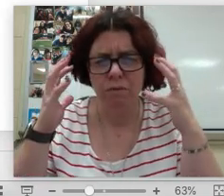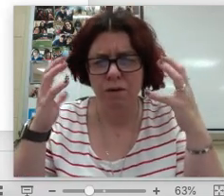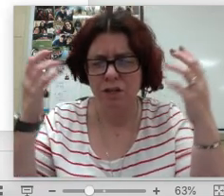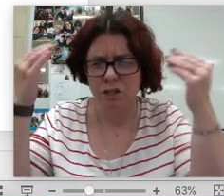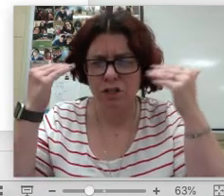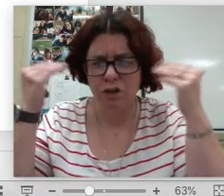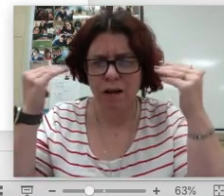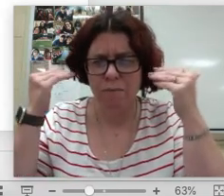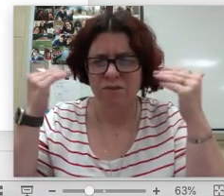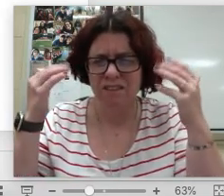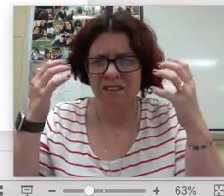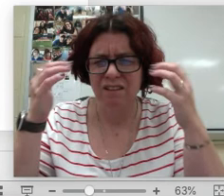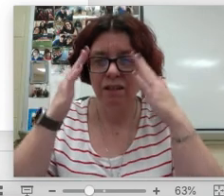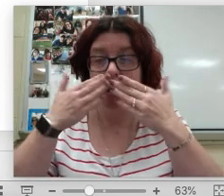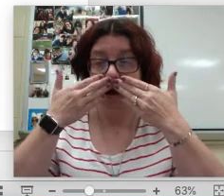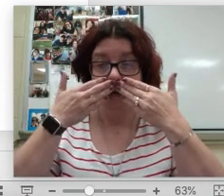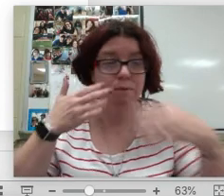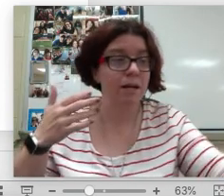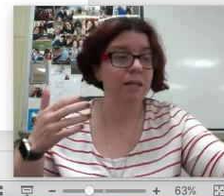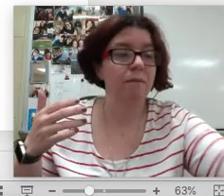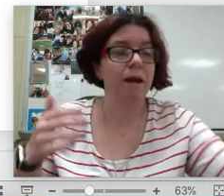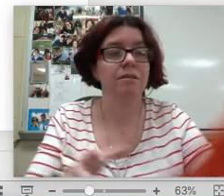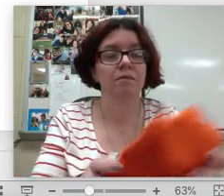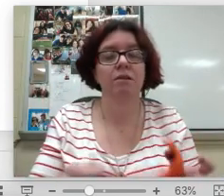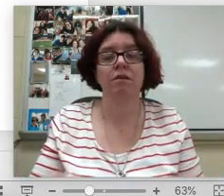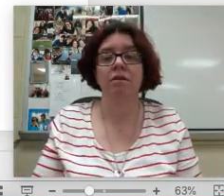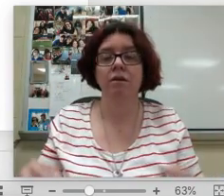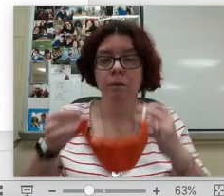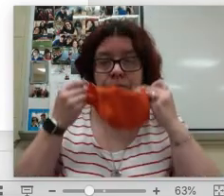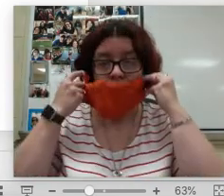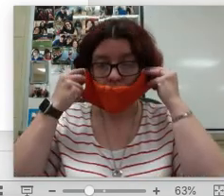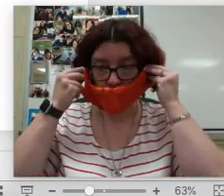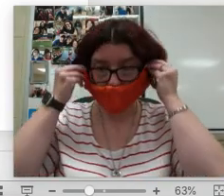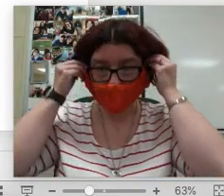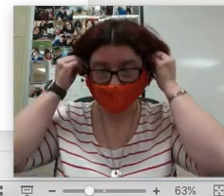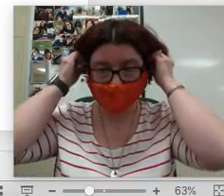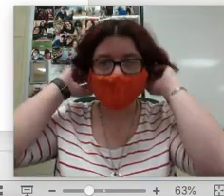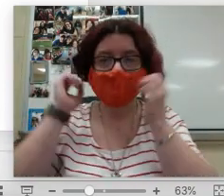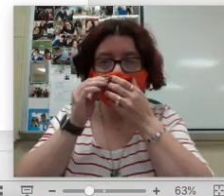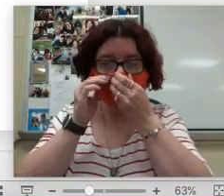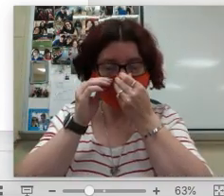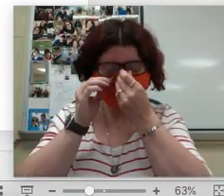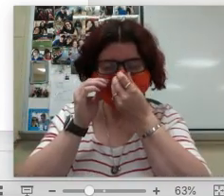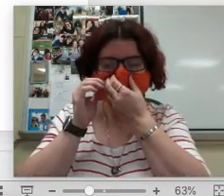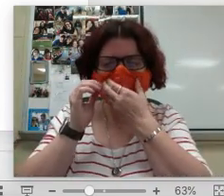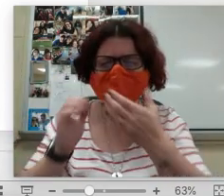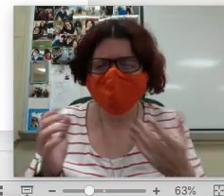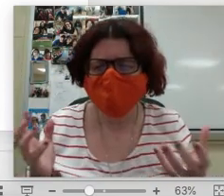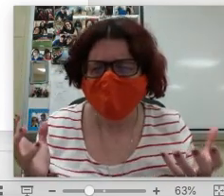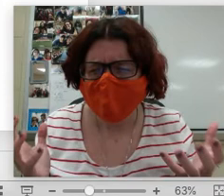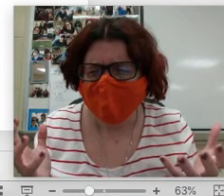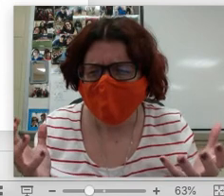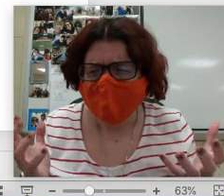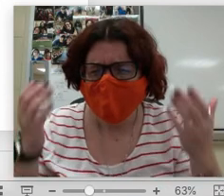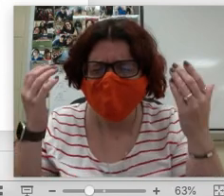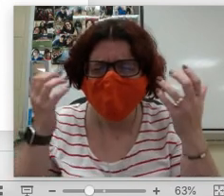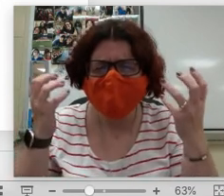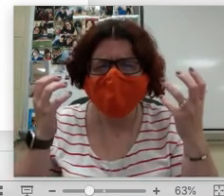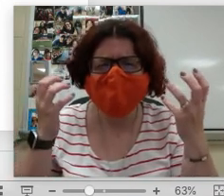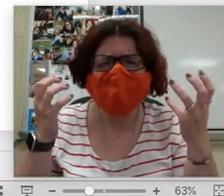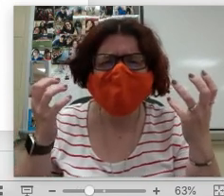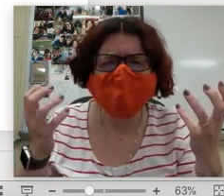the WHs, because your eyebrows, they hide behind that mask. I mean, look, if I put my mask on like this,